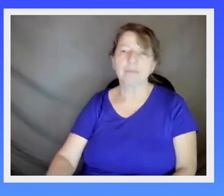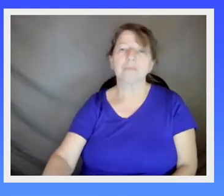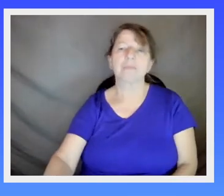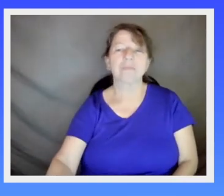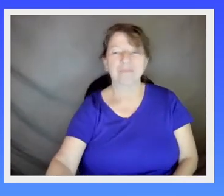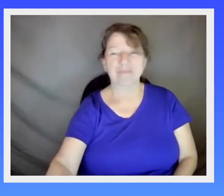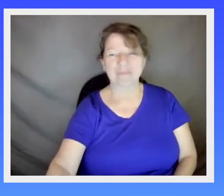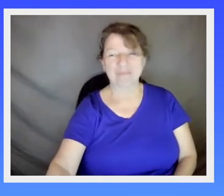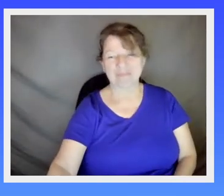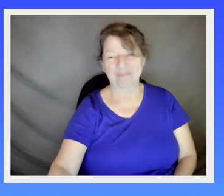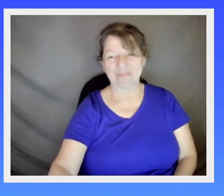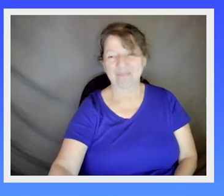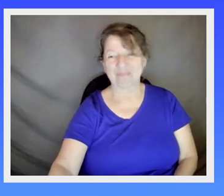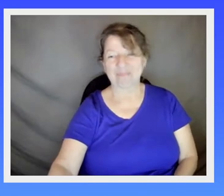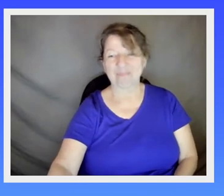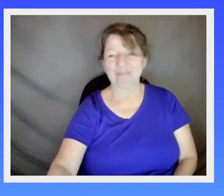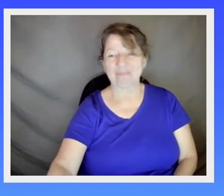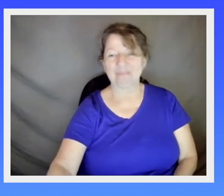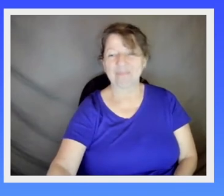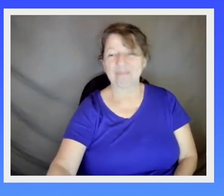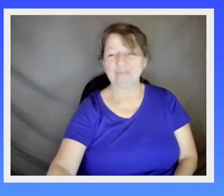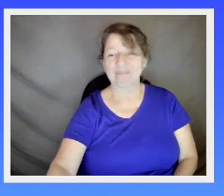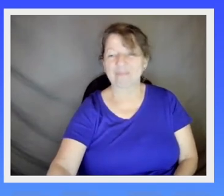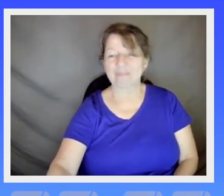Thank you. Councillor Campbell.